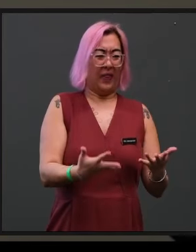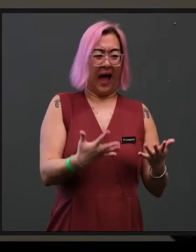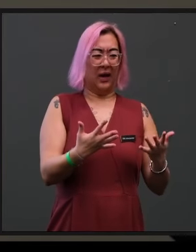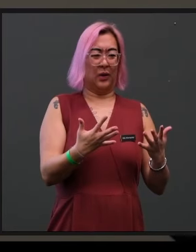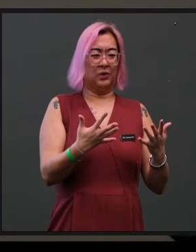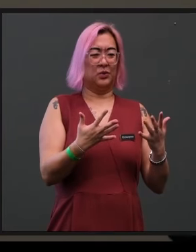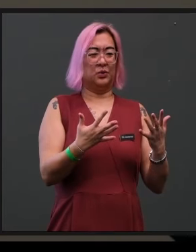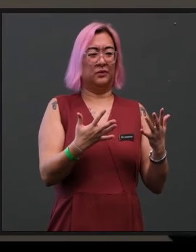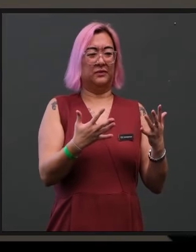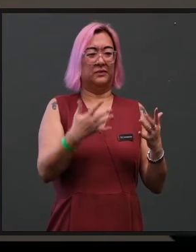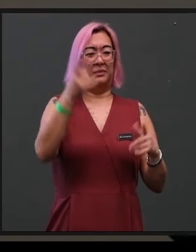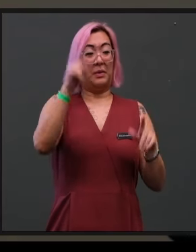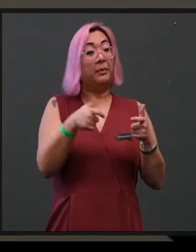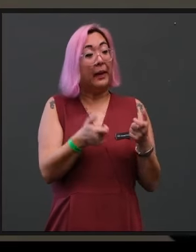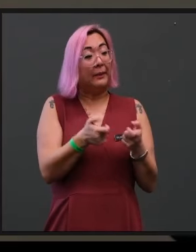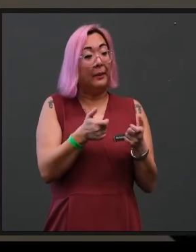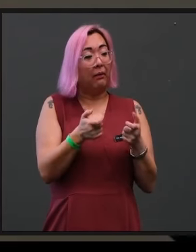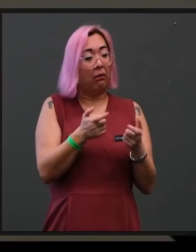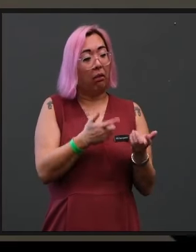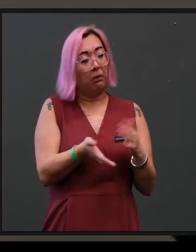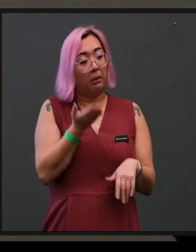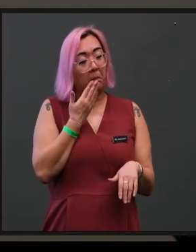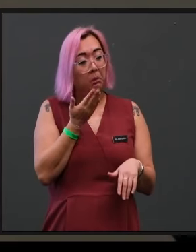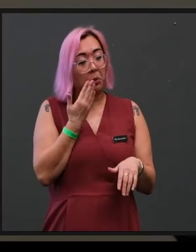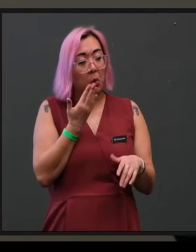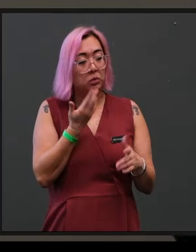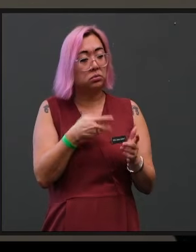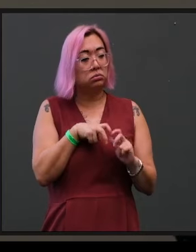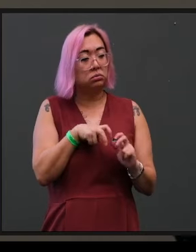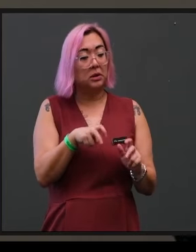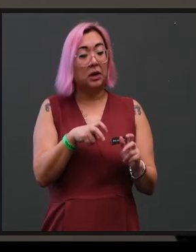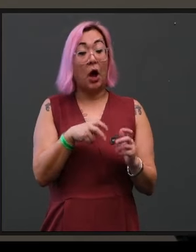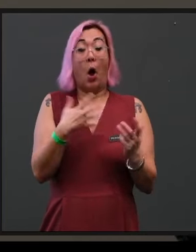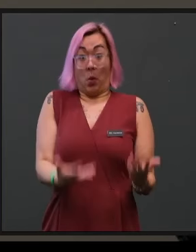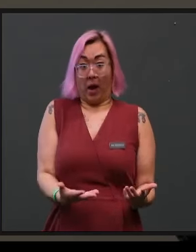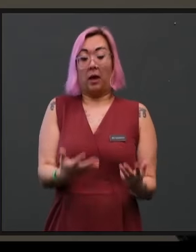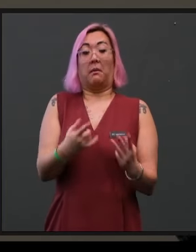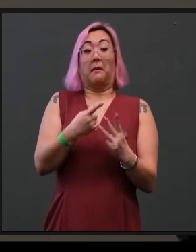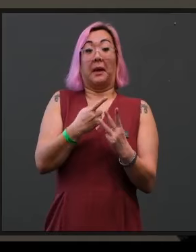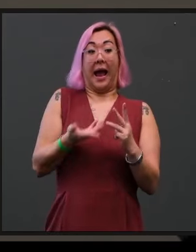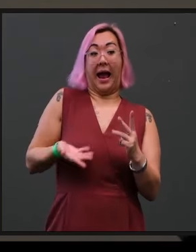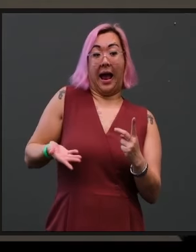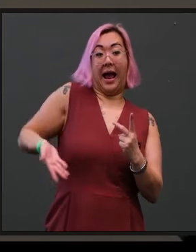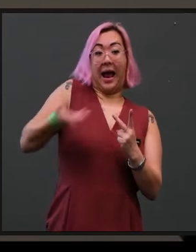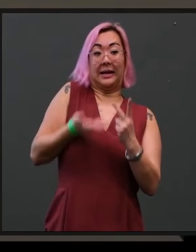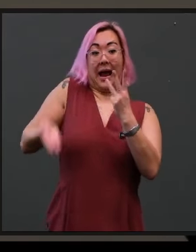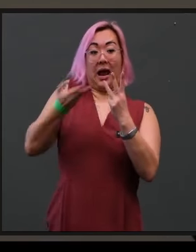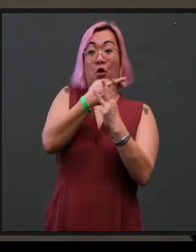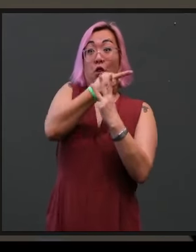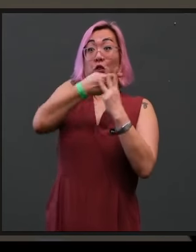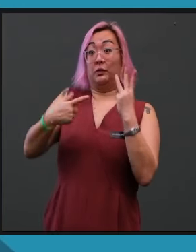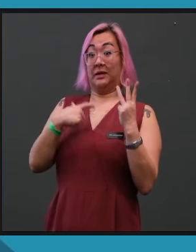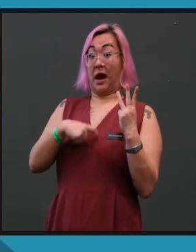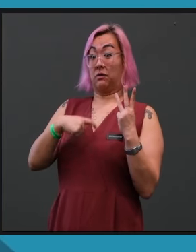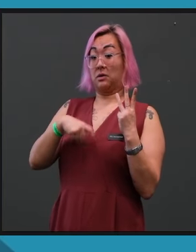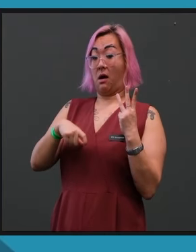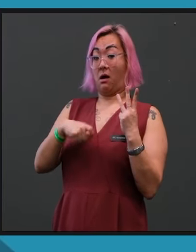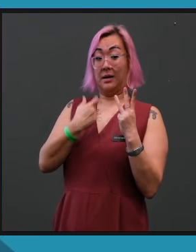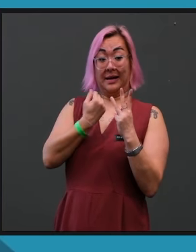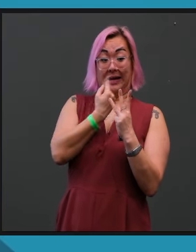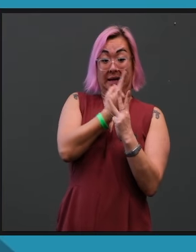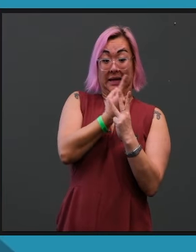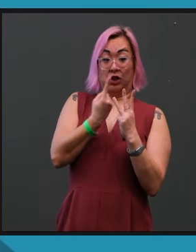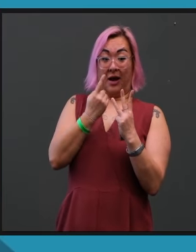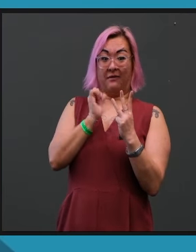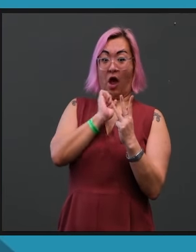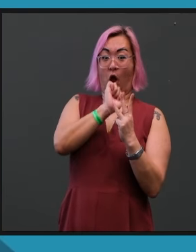train? And I thought, well, you have the 3 characters and they can tell their own perspectives of that evening, and you can refresh it by